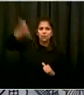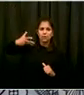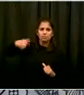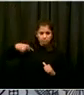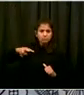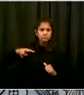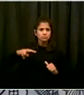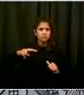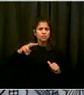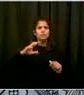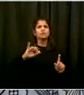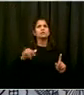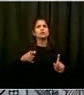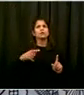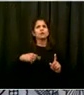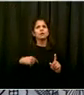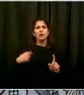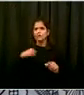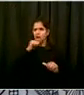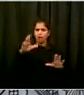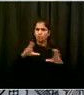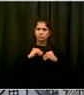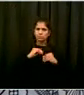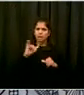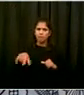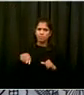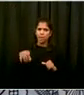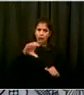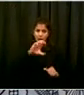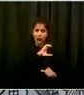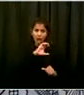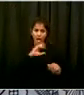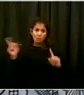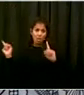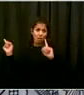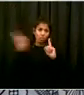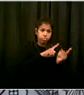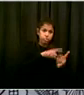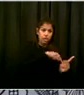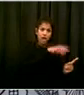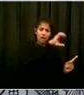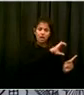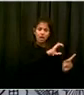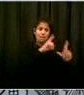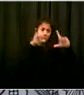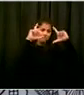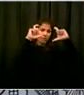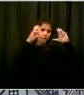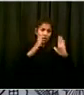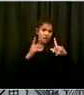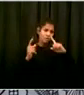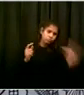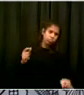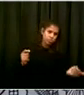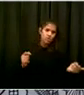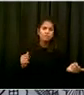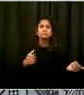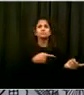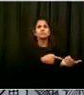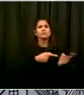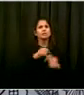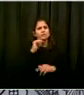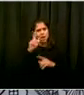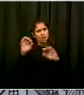Assault on anyone, ever. And I want to make very clear to everyone, even folks who disagree with these